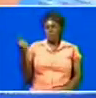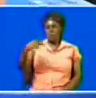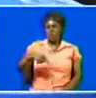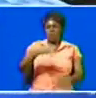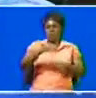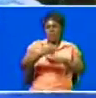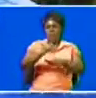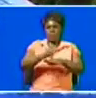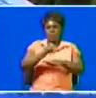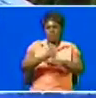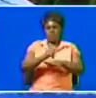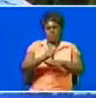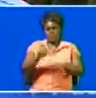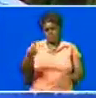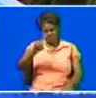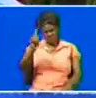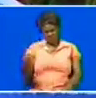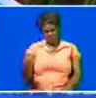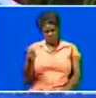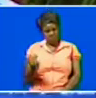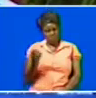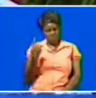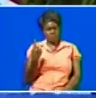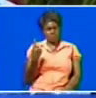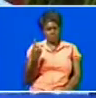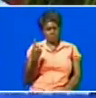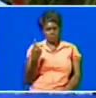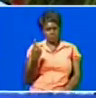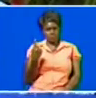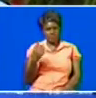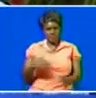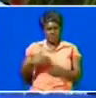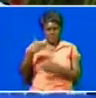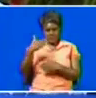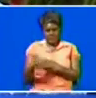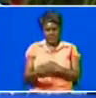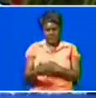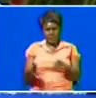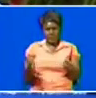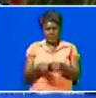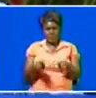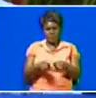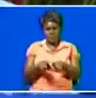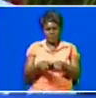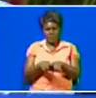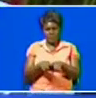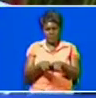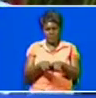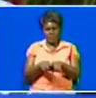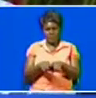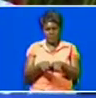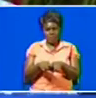called. The question that is abound is, what if the next one decides to give a higher